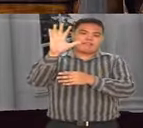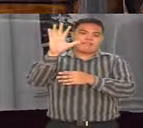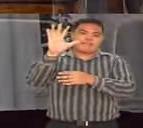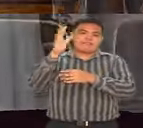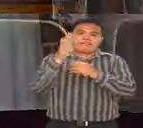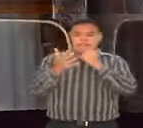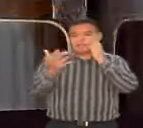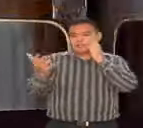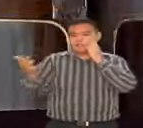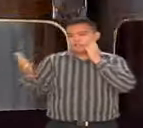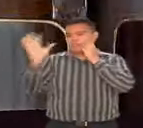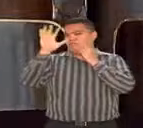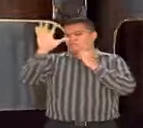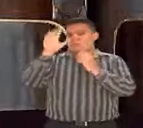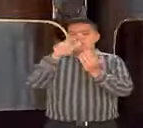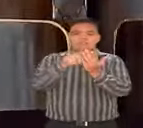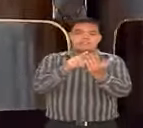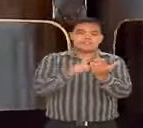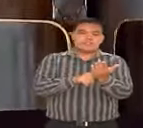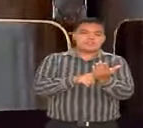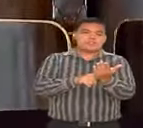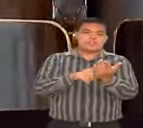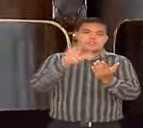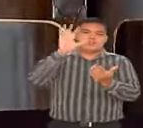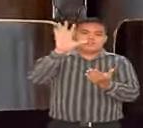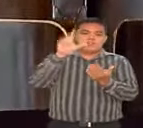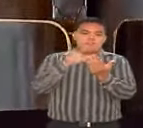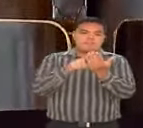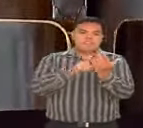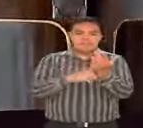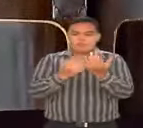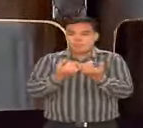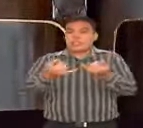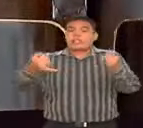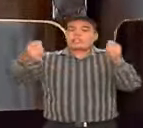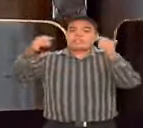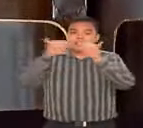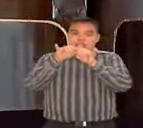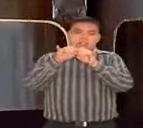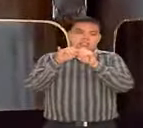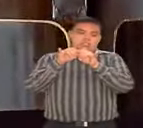going to go fast, but these five things are very important things